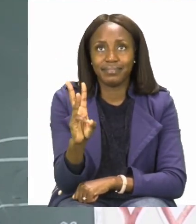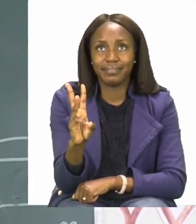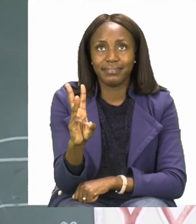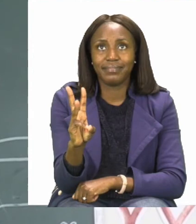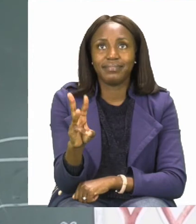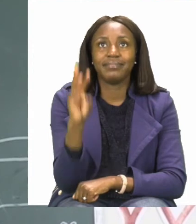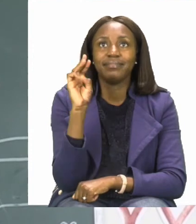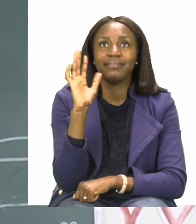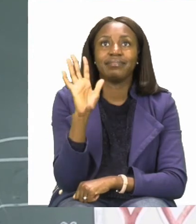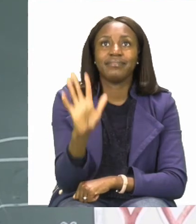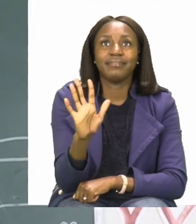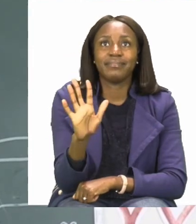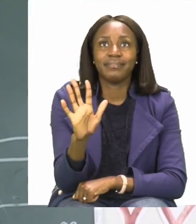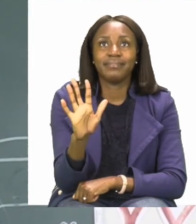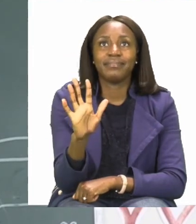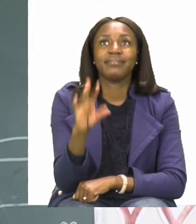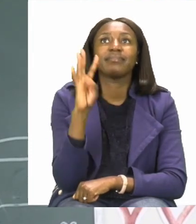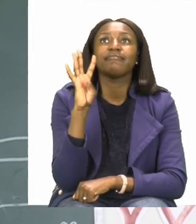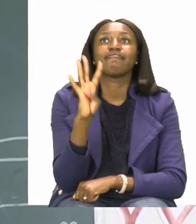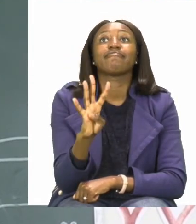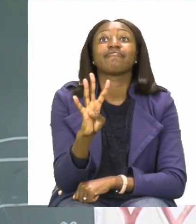6, 5,